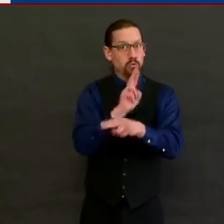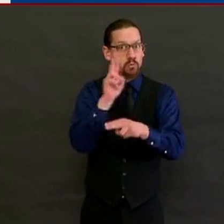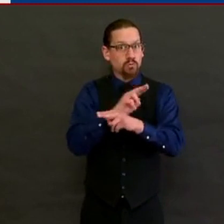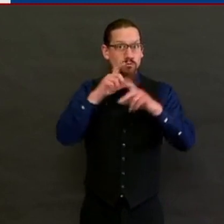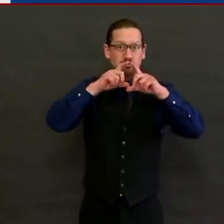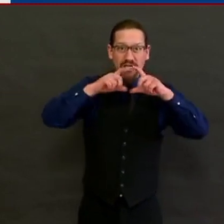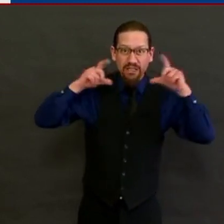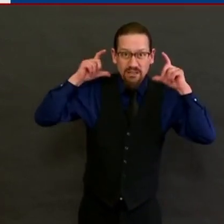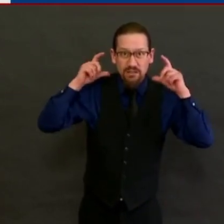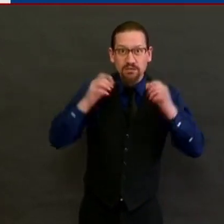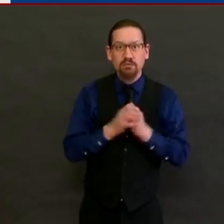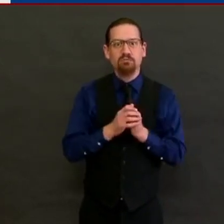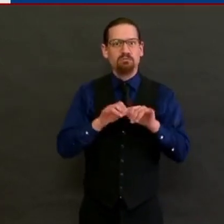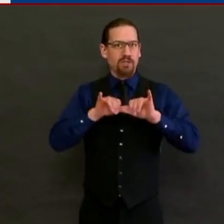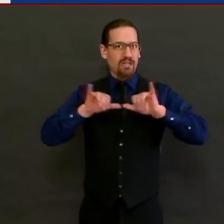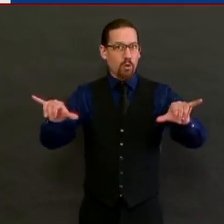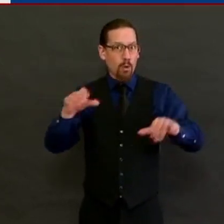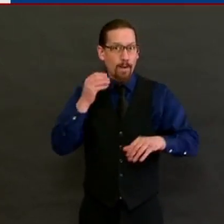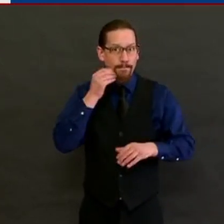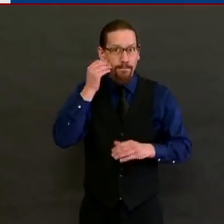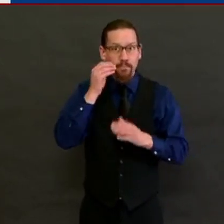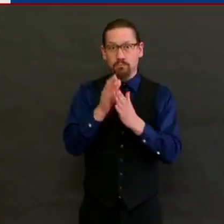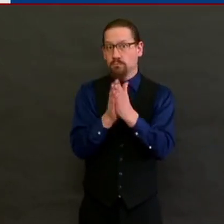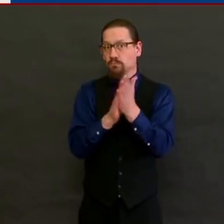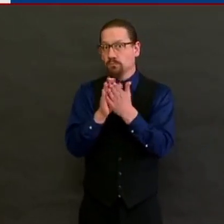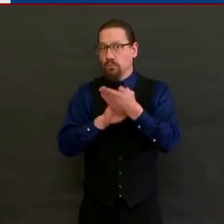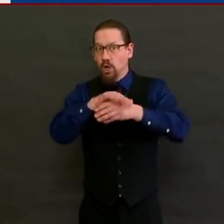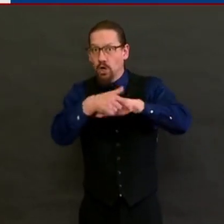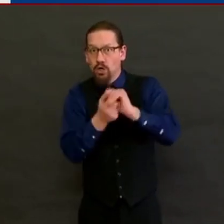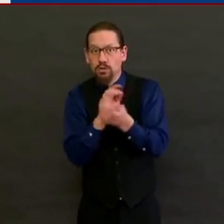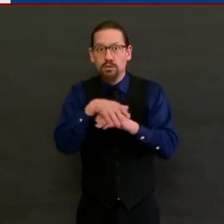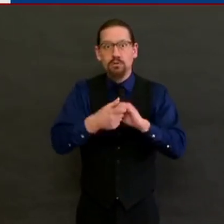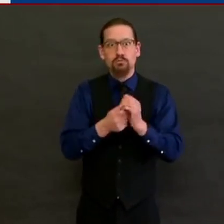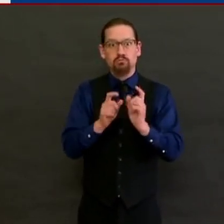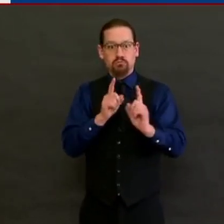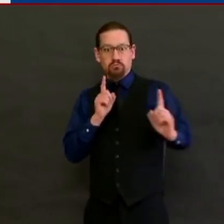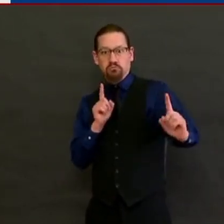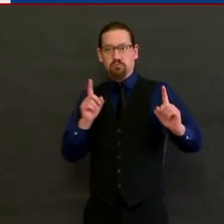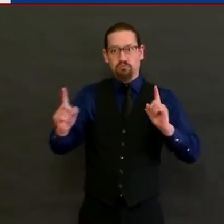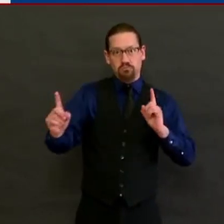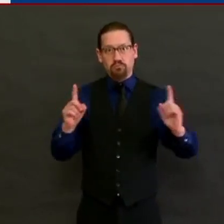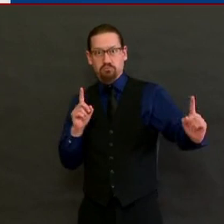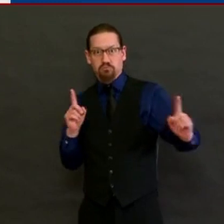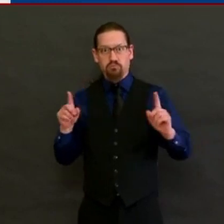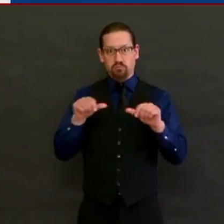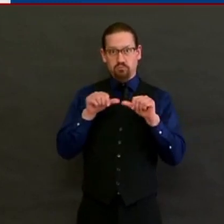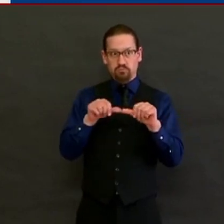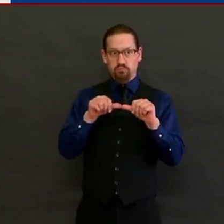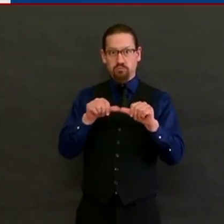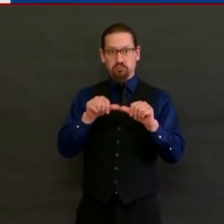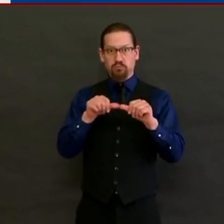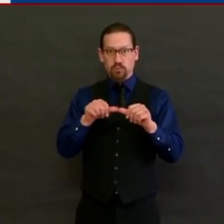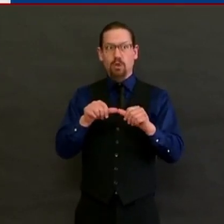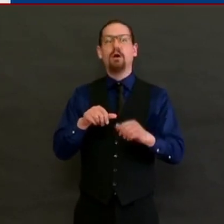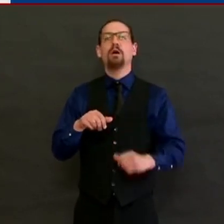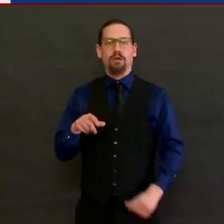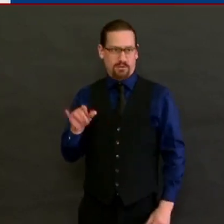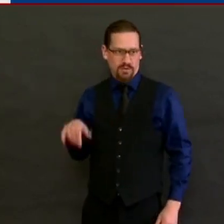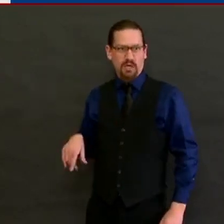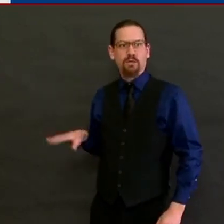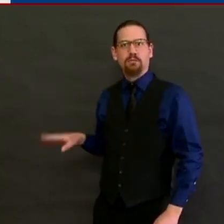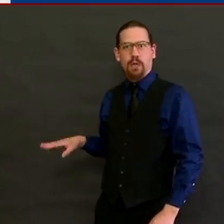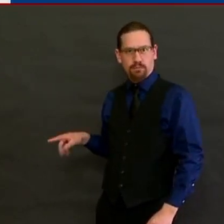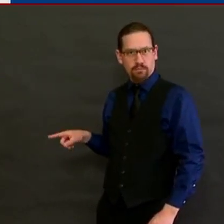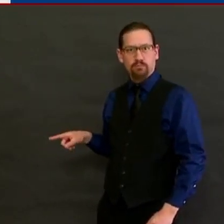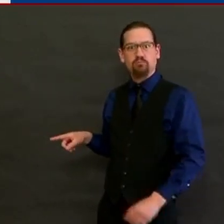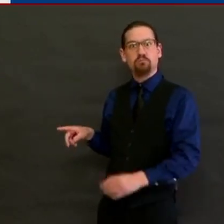place, and we're doing a pretty good job of adhering to that. Not a perfect job, but a good job of